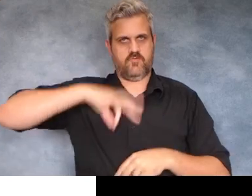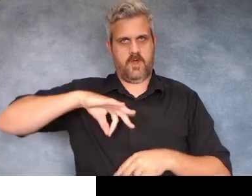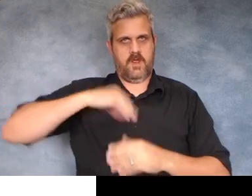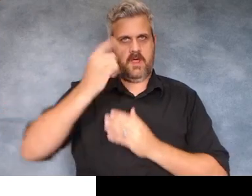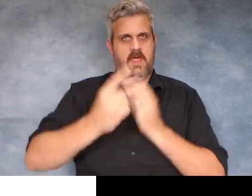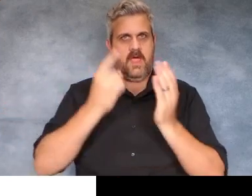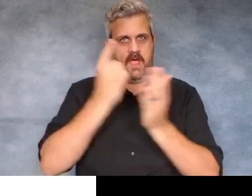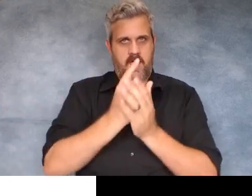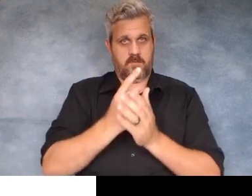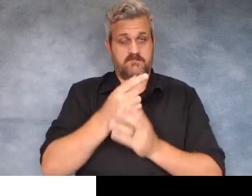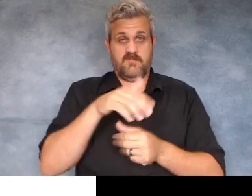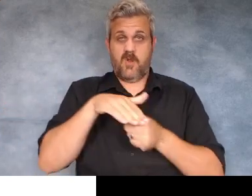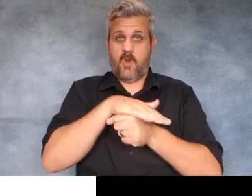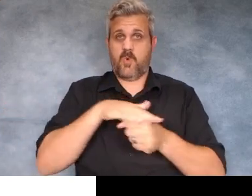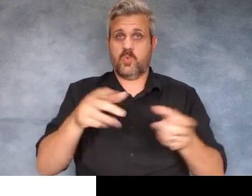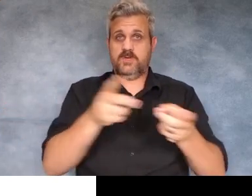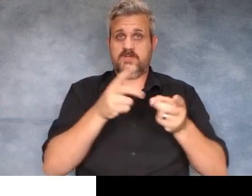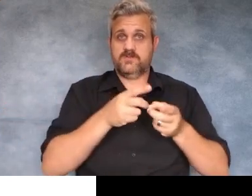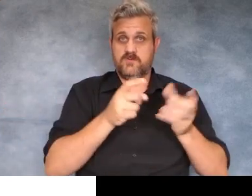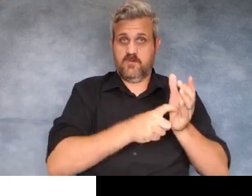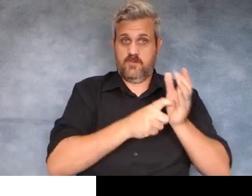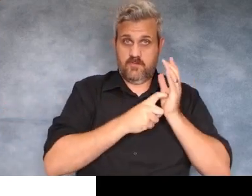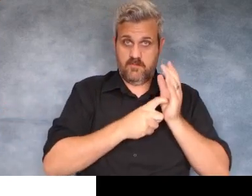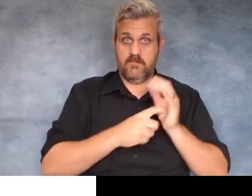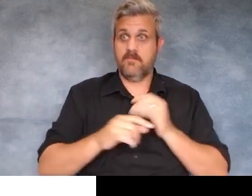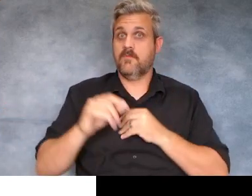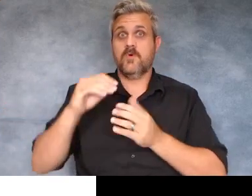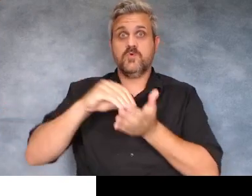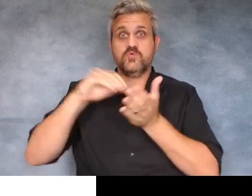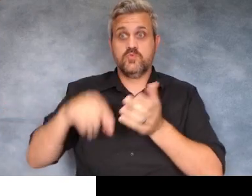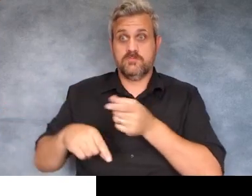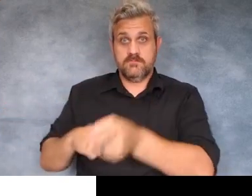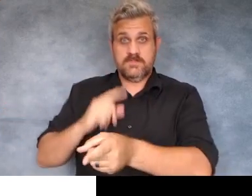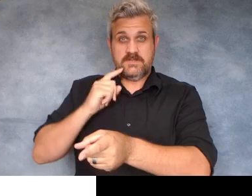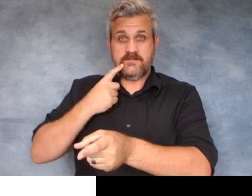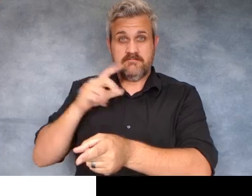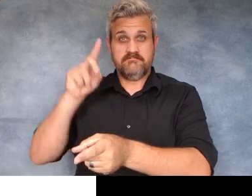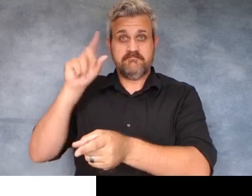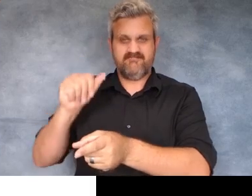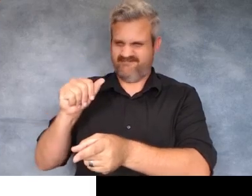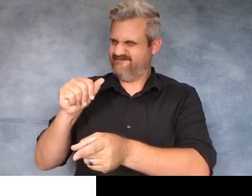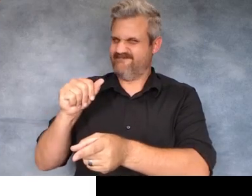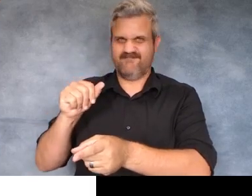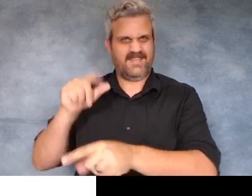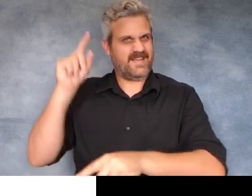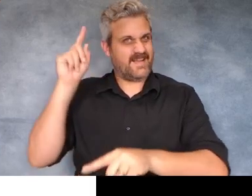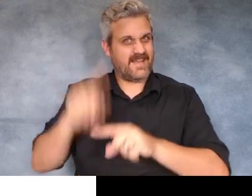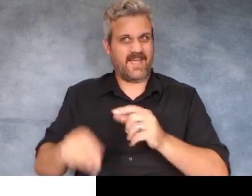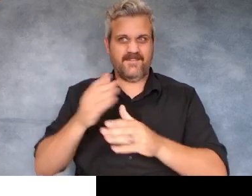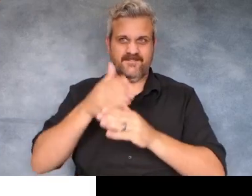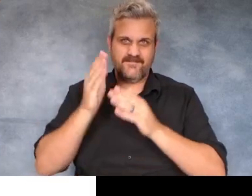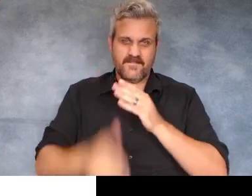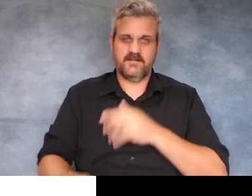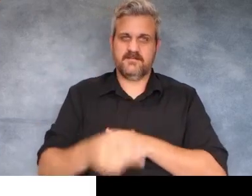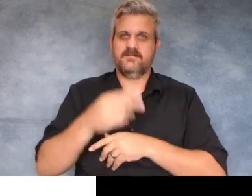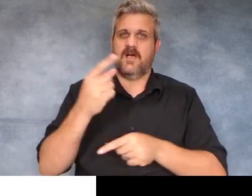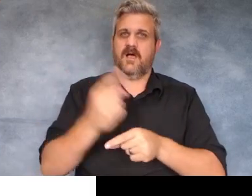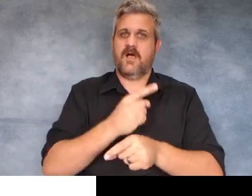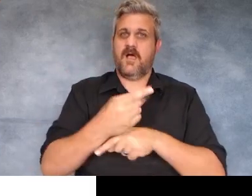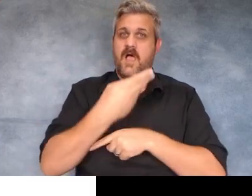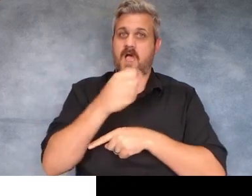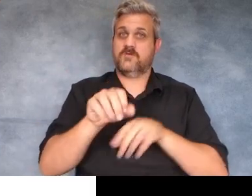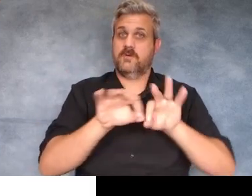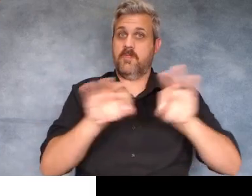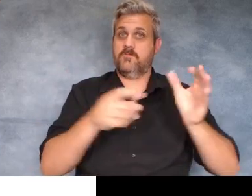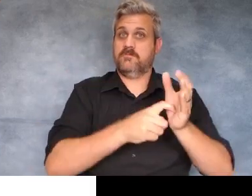district requirements. If the severity of the student's disability prevents completion of a high school diploma requirements, an